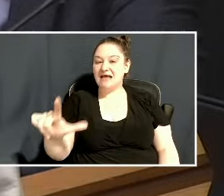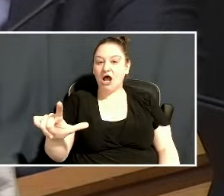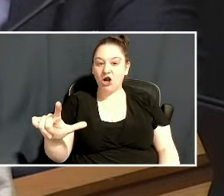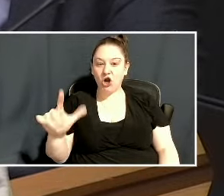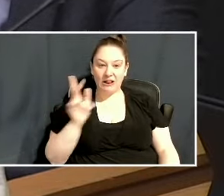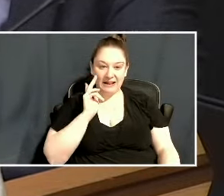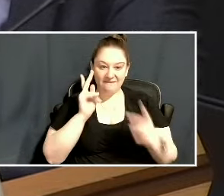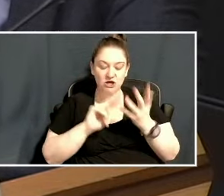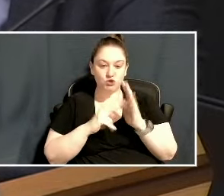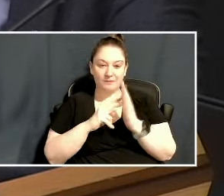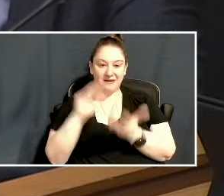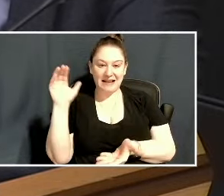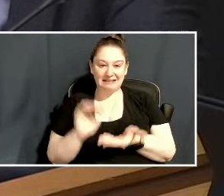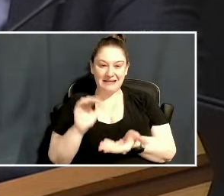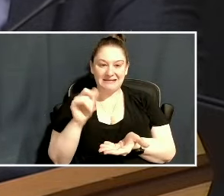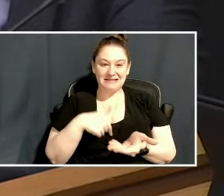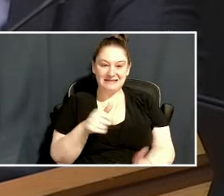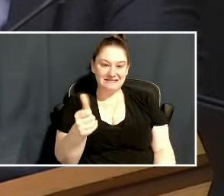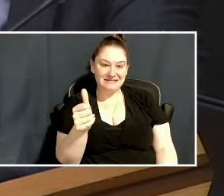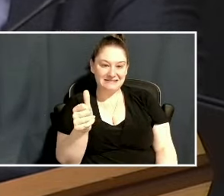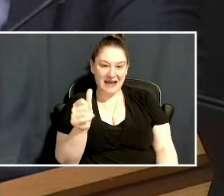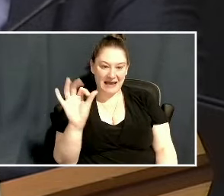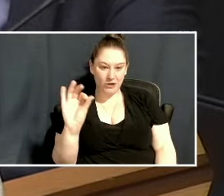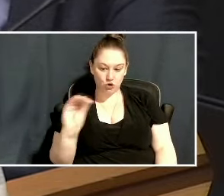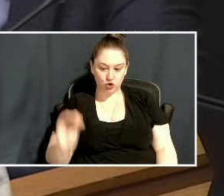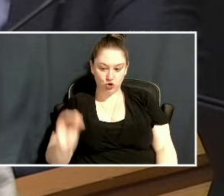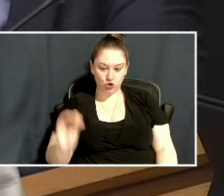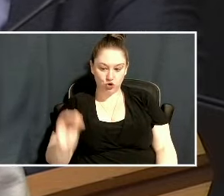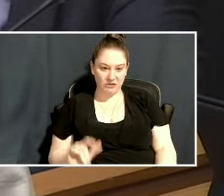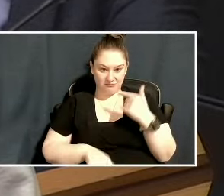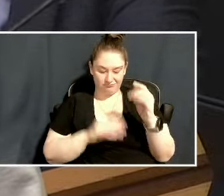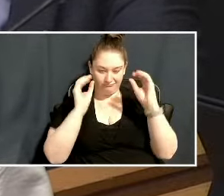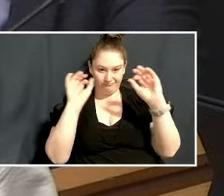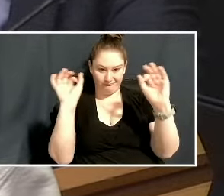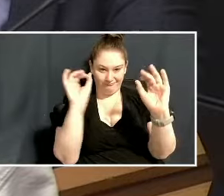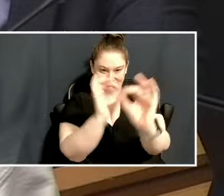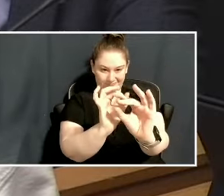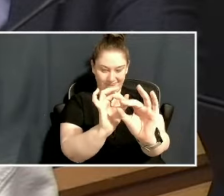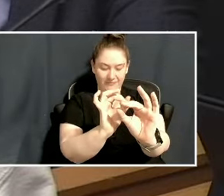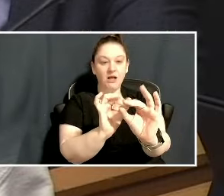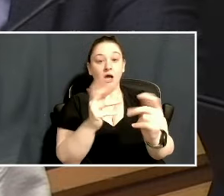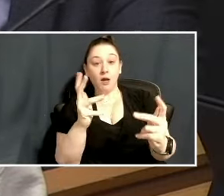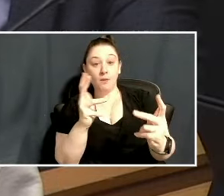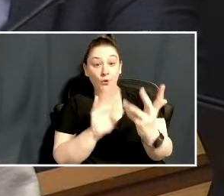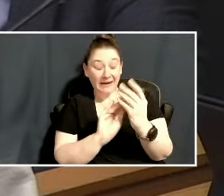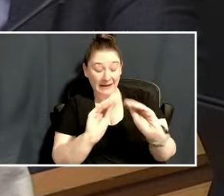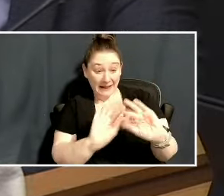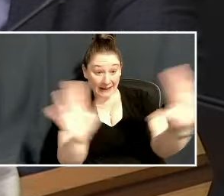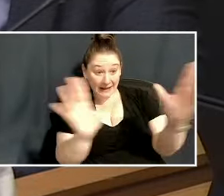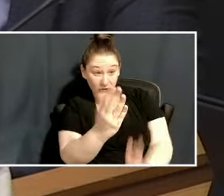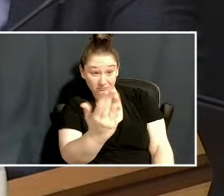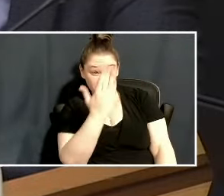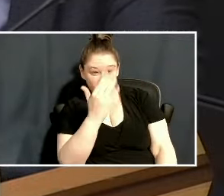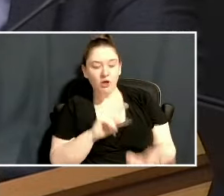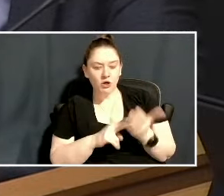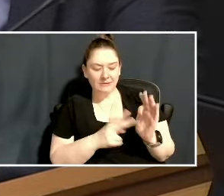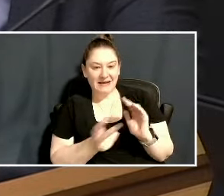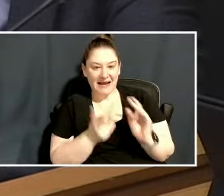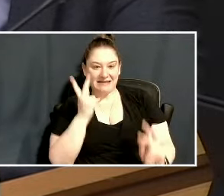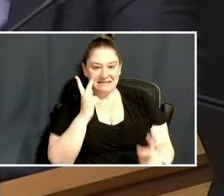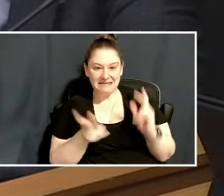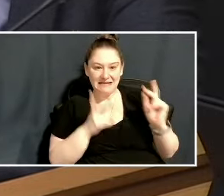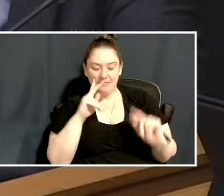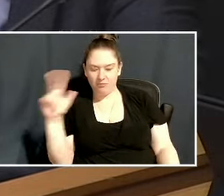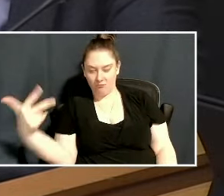degrees field, but I have pretty clear vision, and I see people turning in front of me frequently, and it's